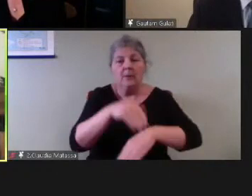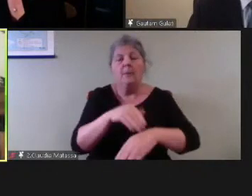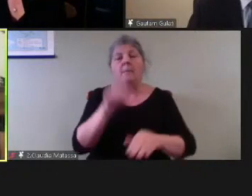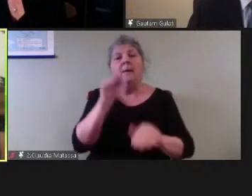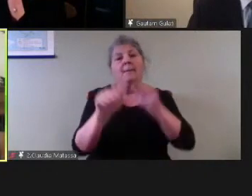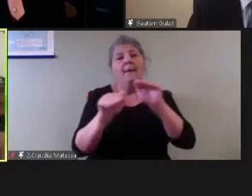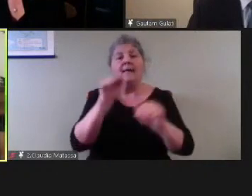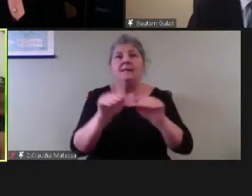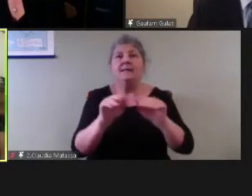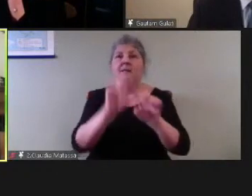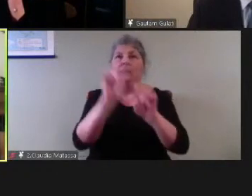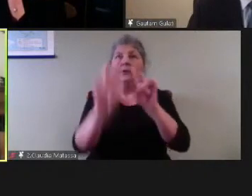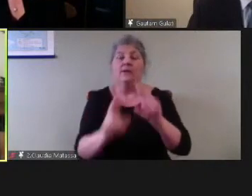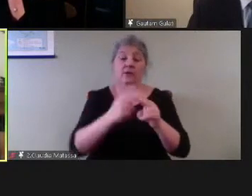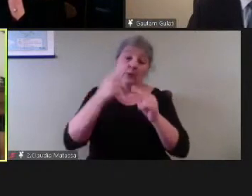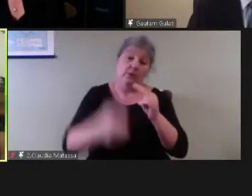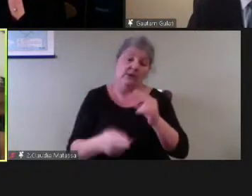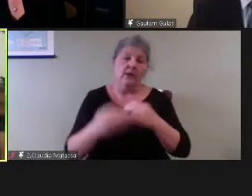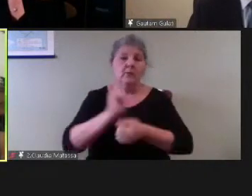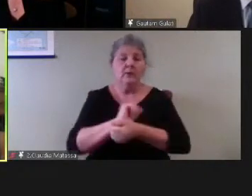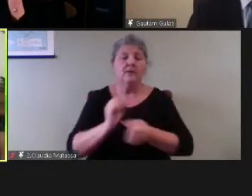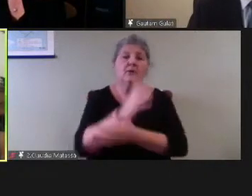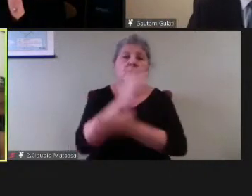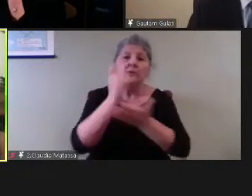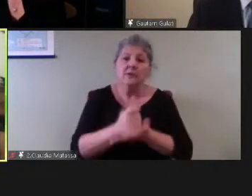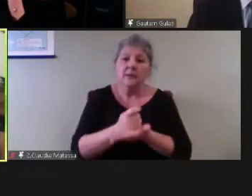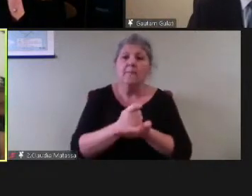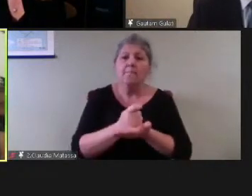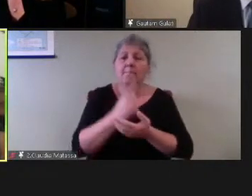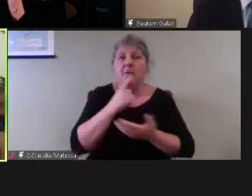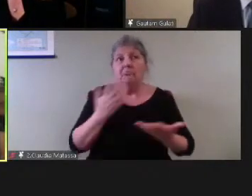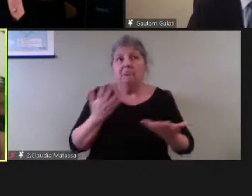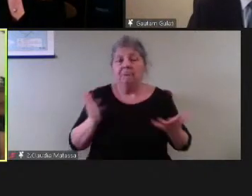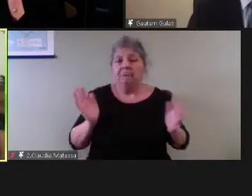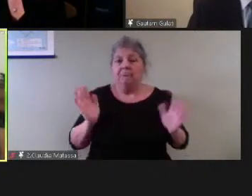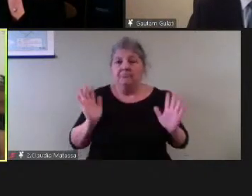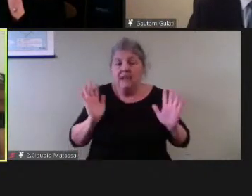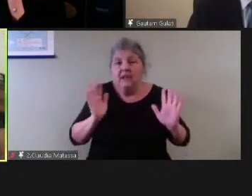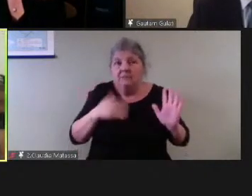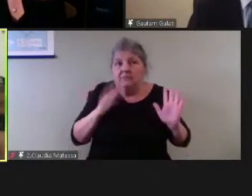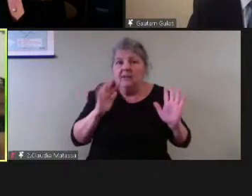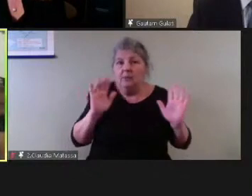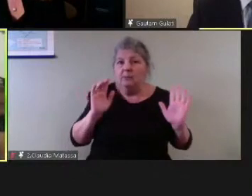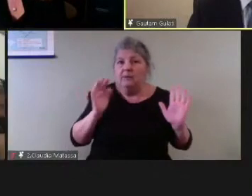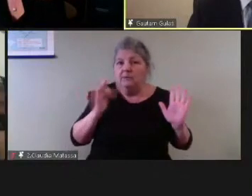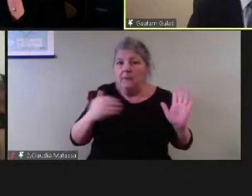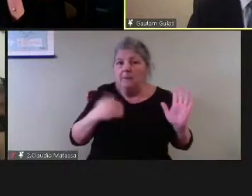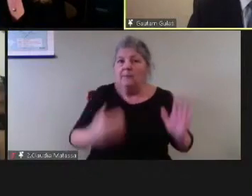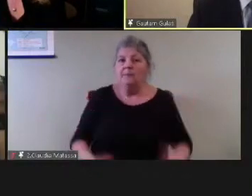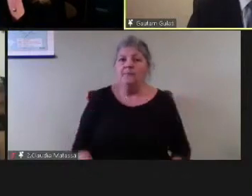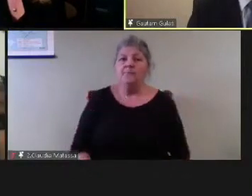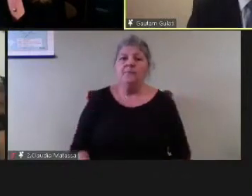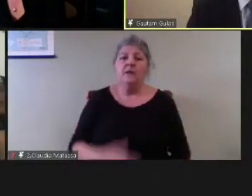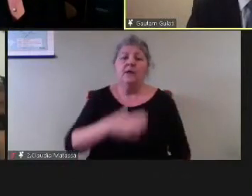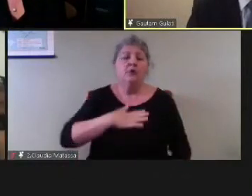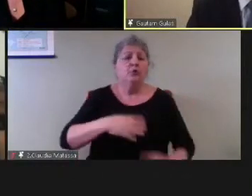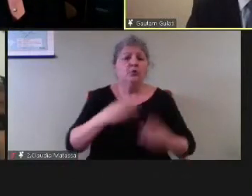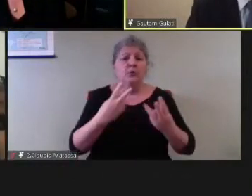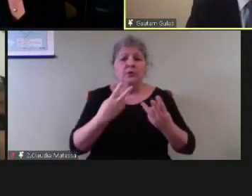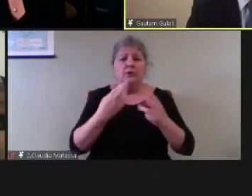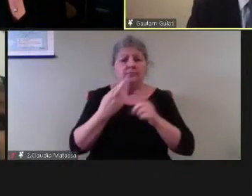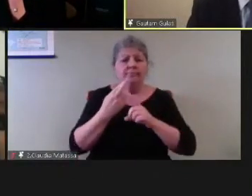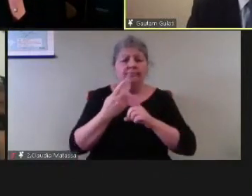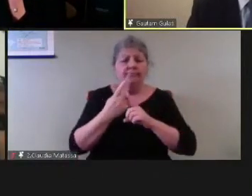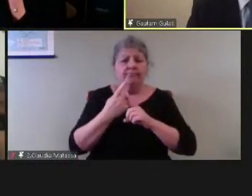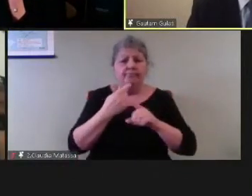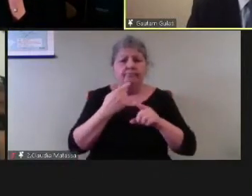of prison all of the time as well. So that's for me would be it. I'd just like to echo what Margaret said